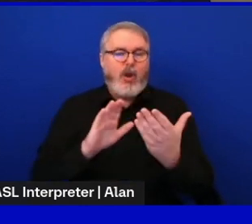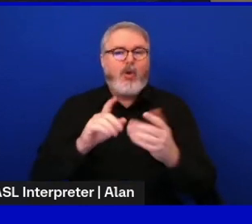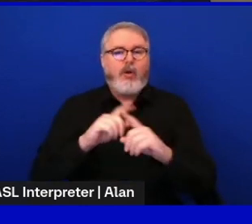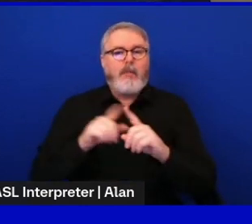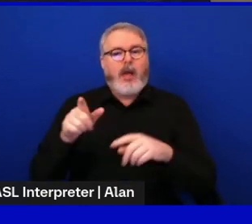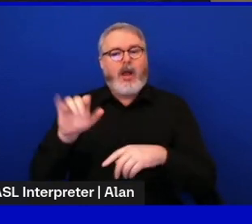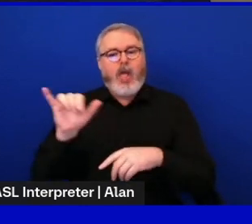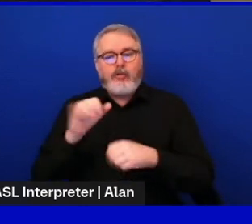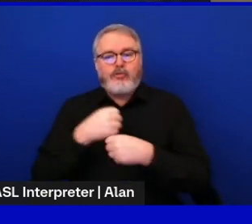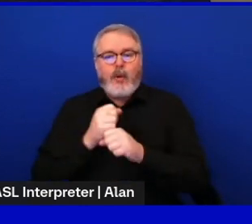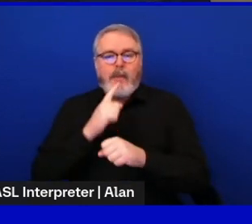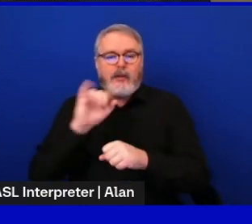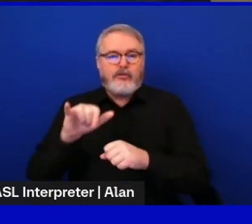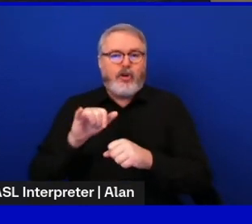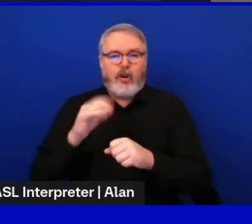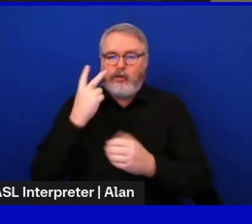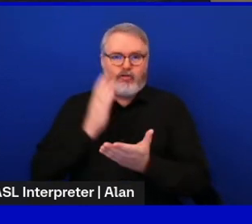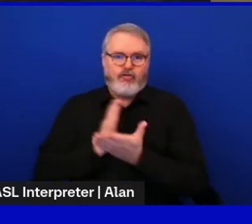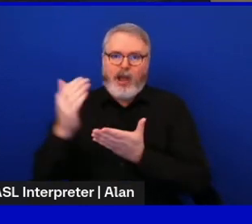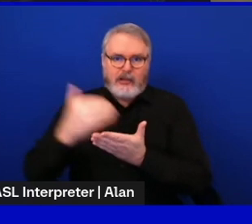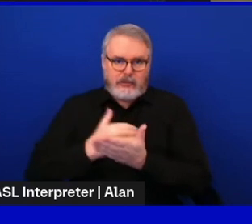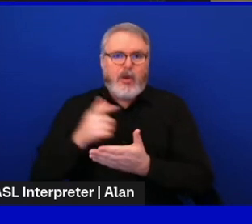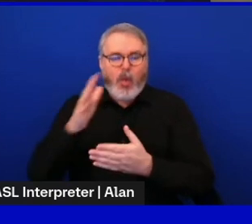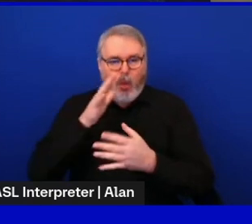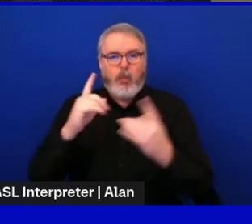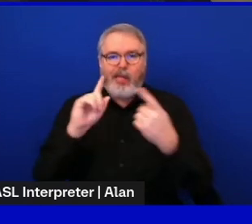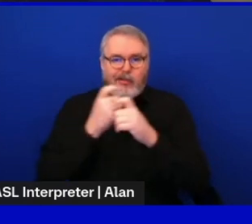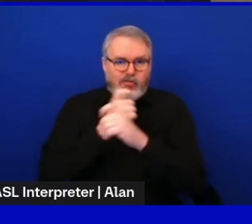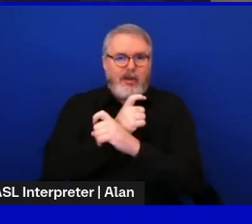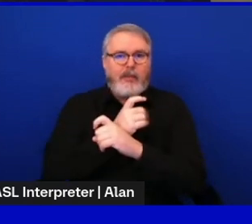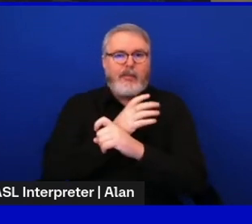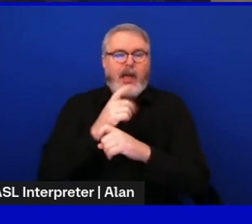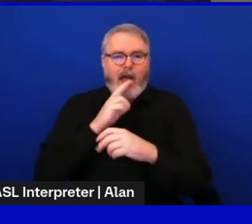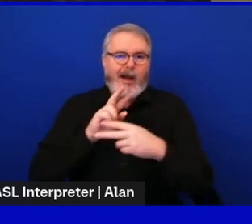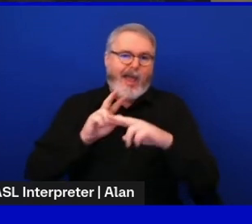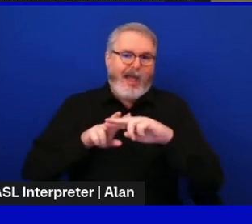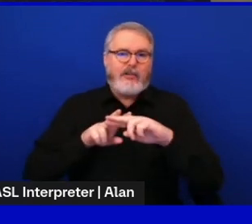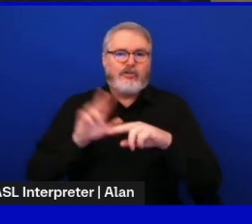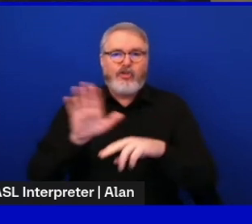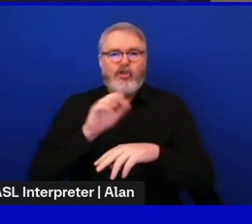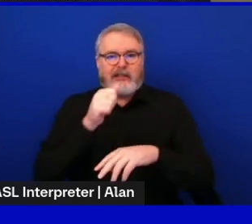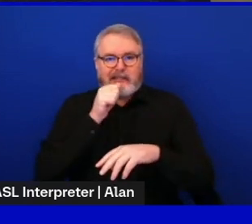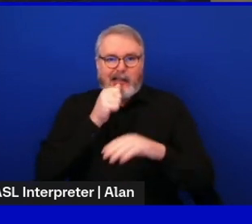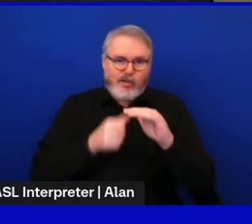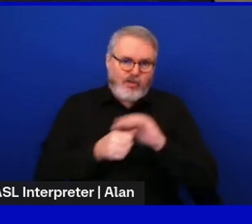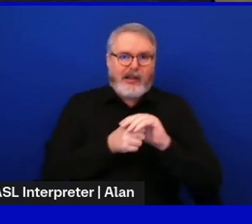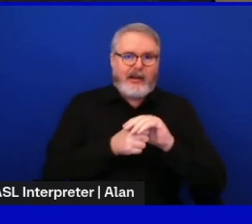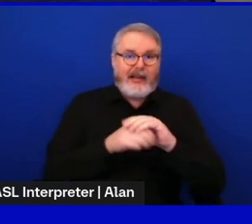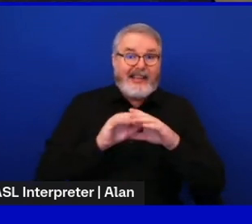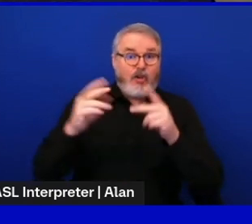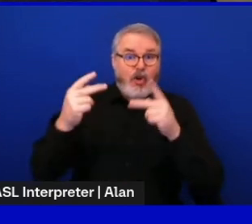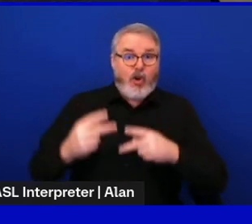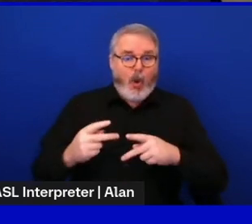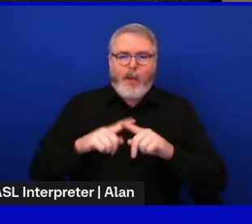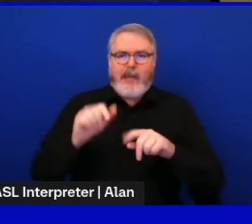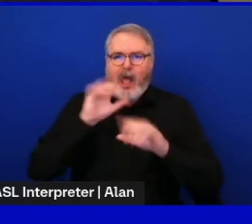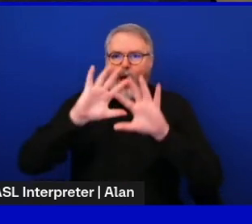makes sure that transparently encrypts and hashes your secrets within your code, but not the whole thing.